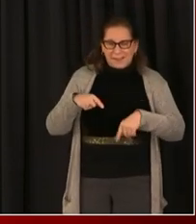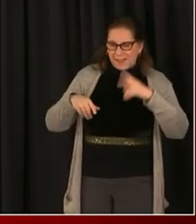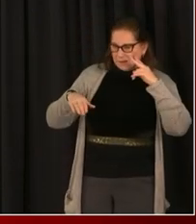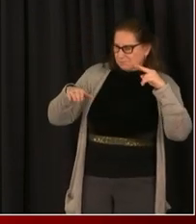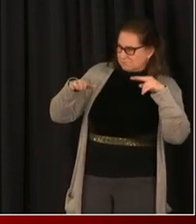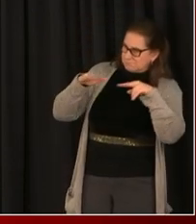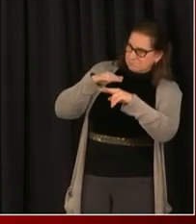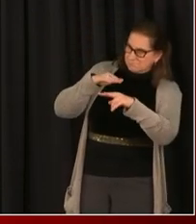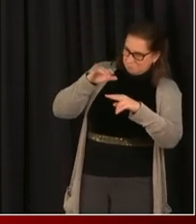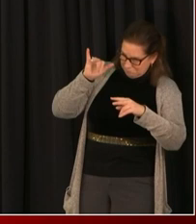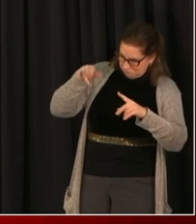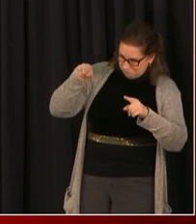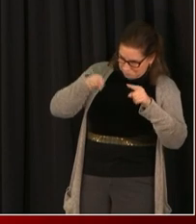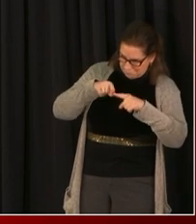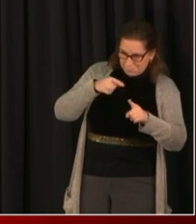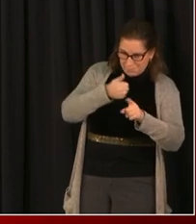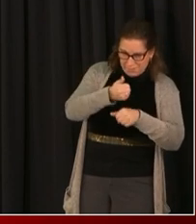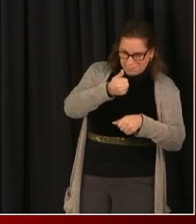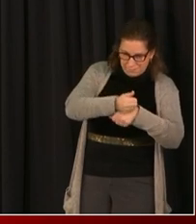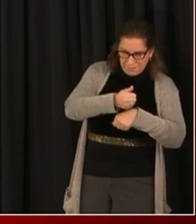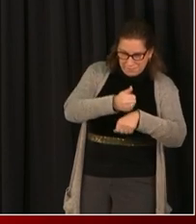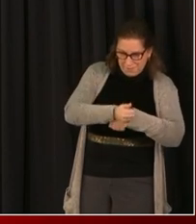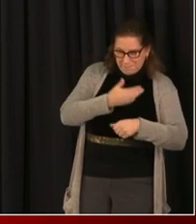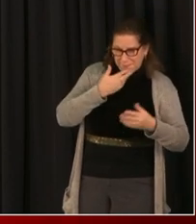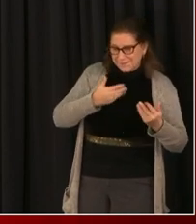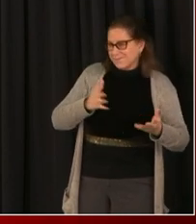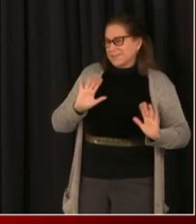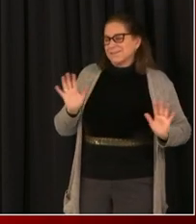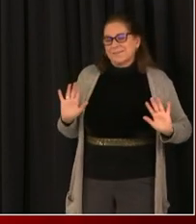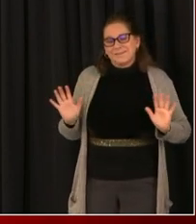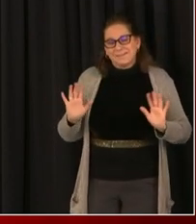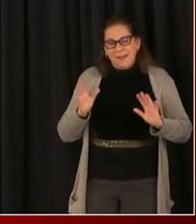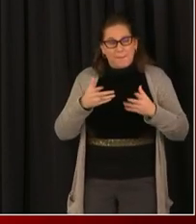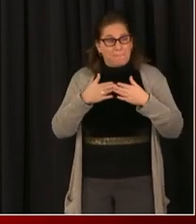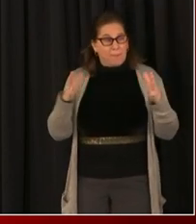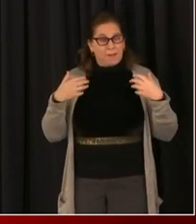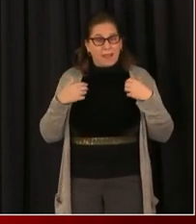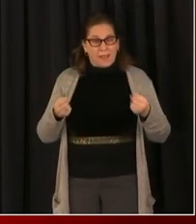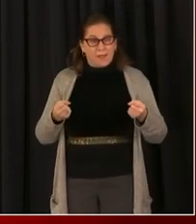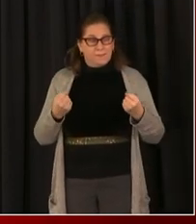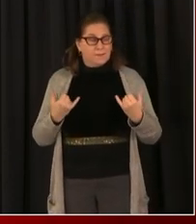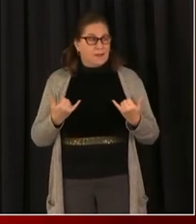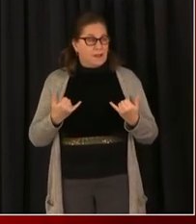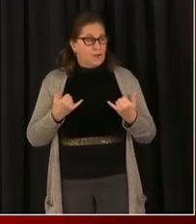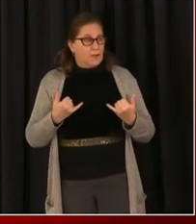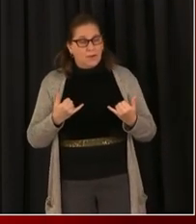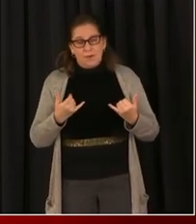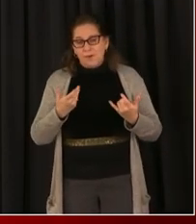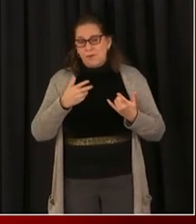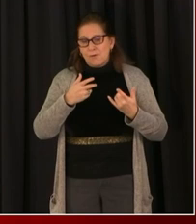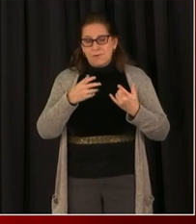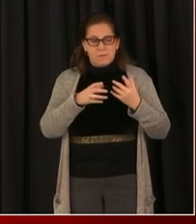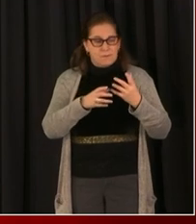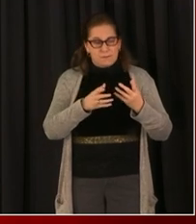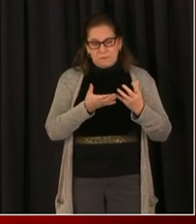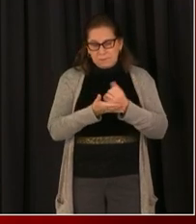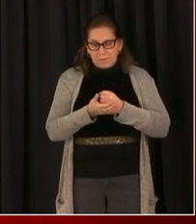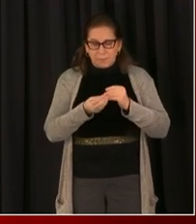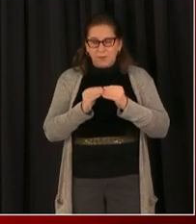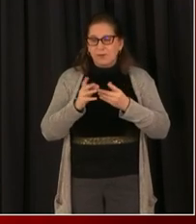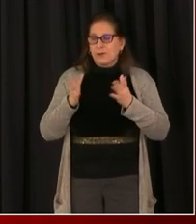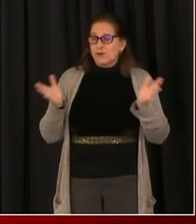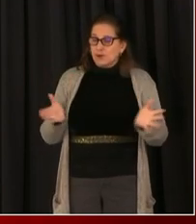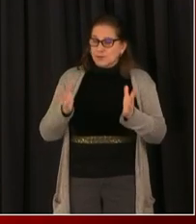nation was anticipating, that if people did not stay home and only do things with their household, then we would see